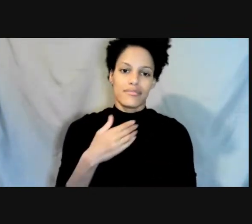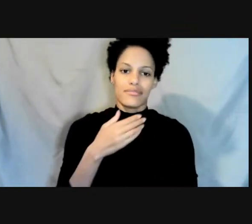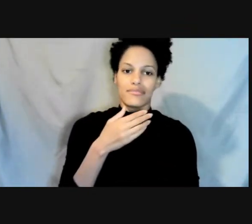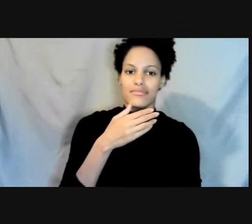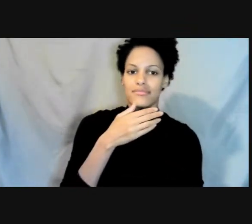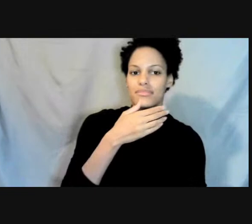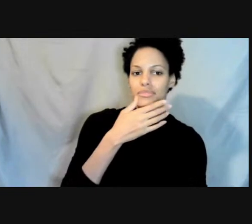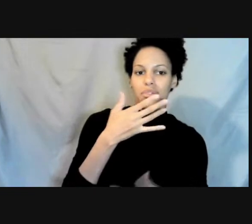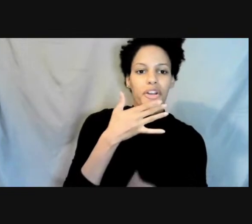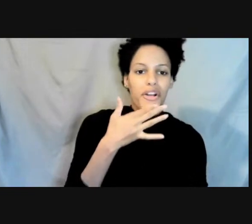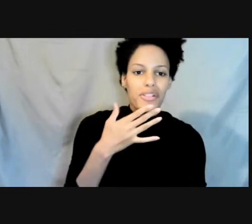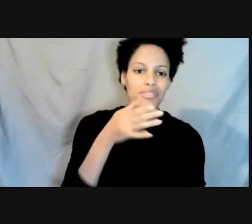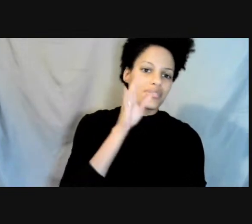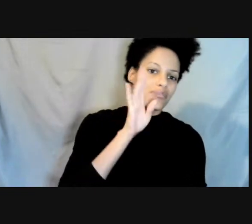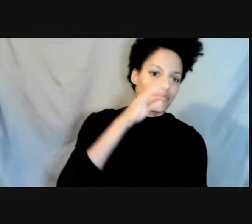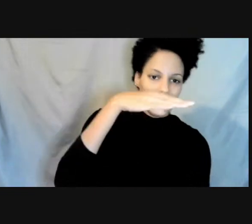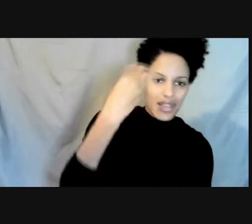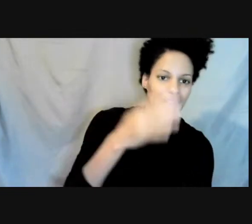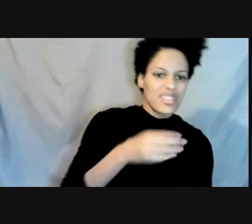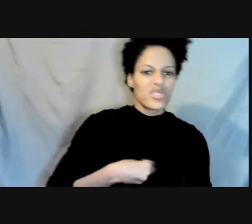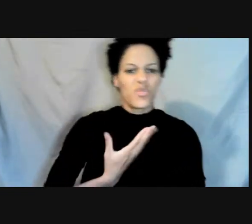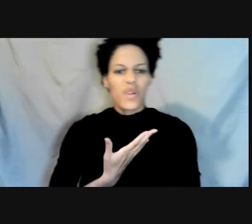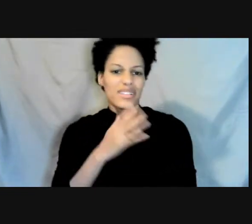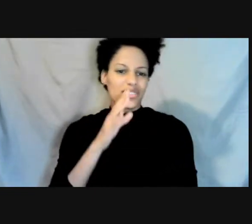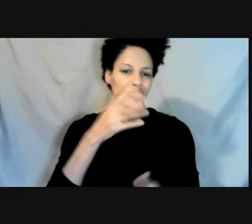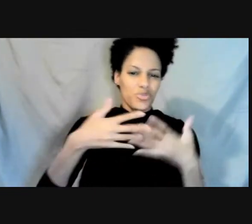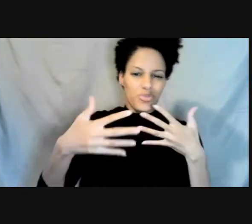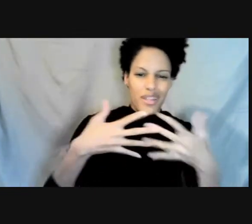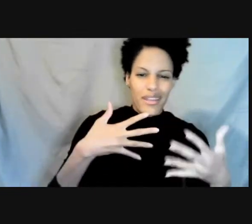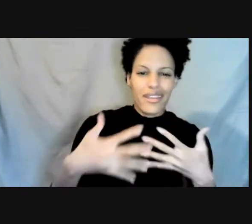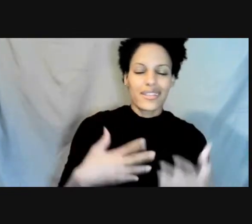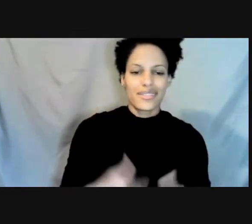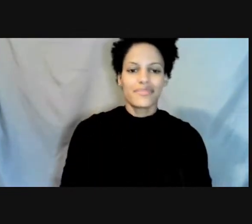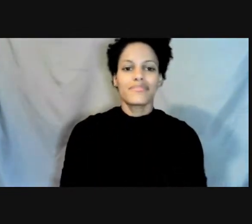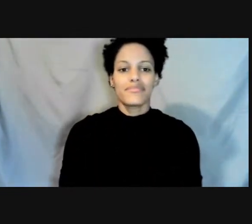grays. But that's the only stuff of mine that's